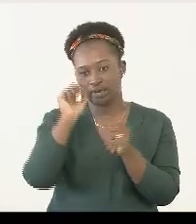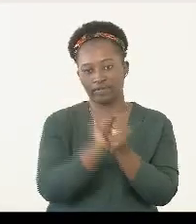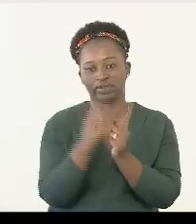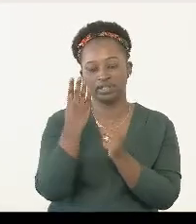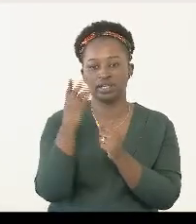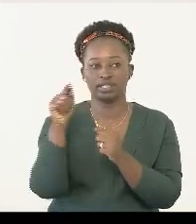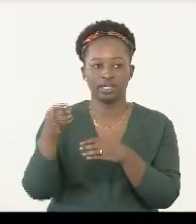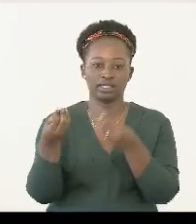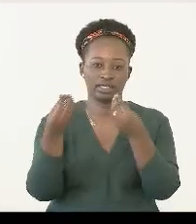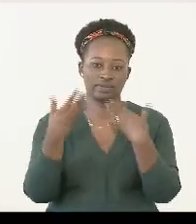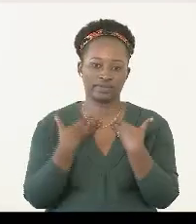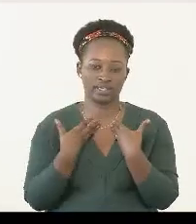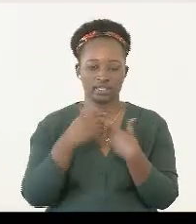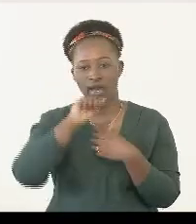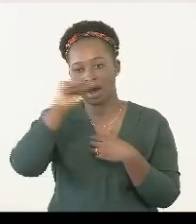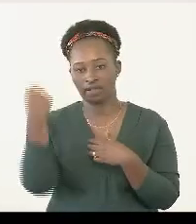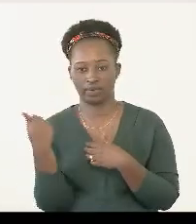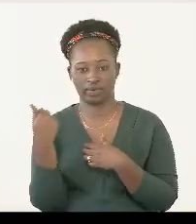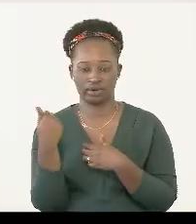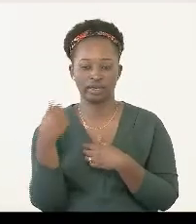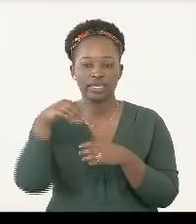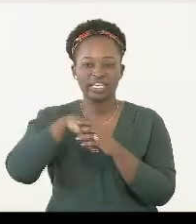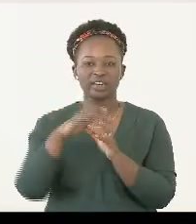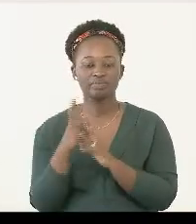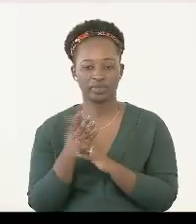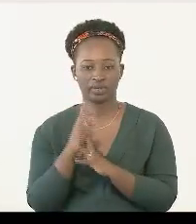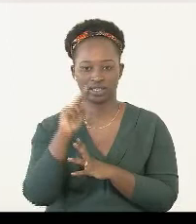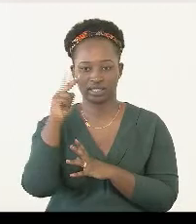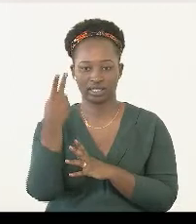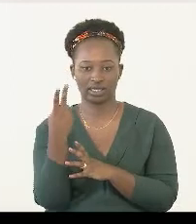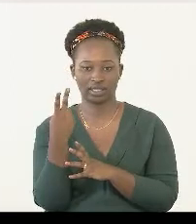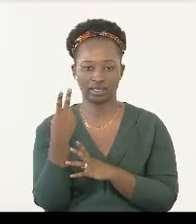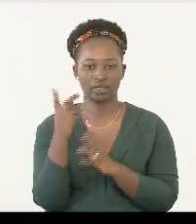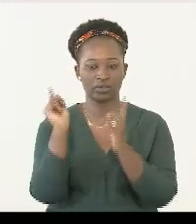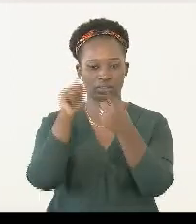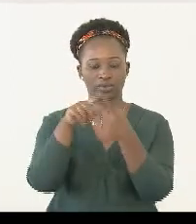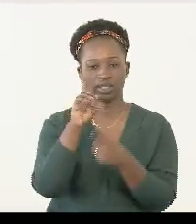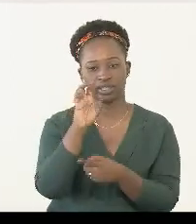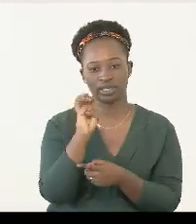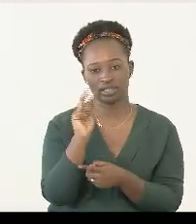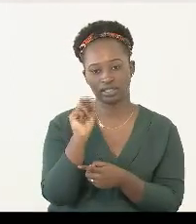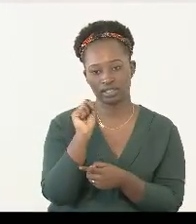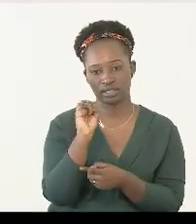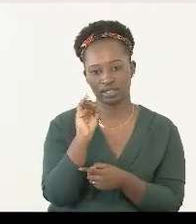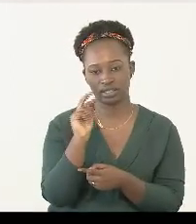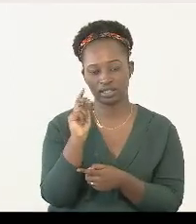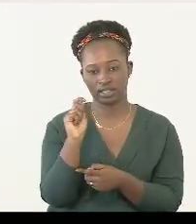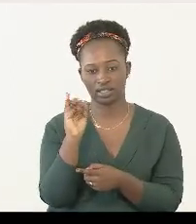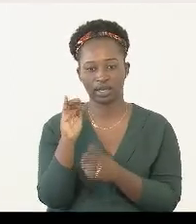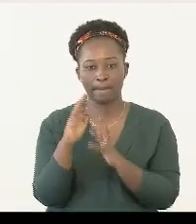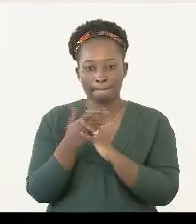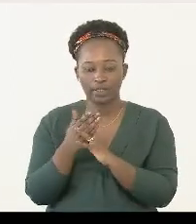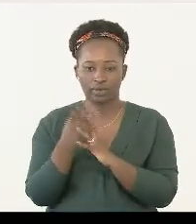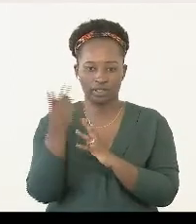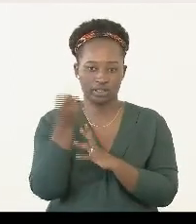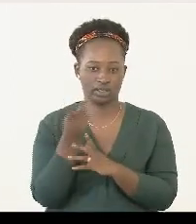That would give us the other one, the in-between, the second band at the density between this and that, meaning that